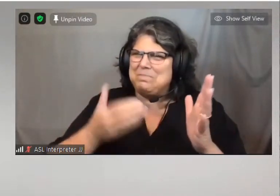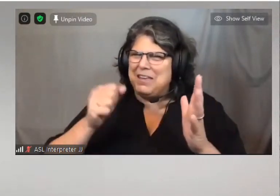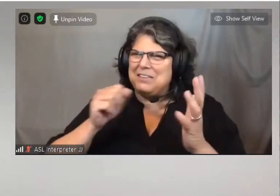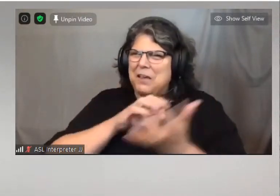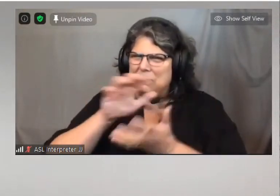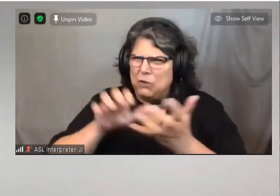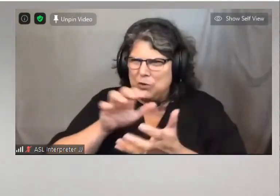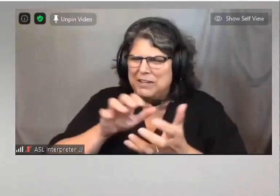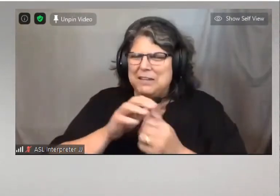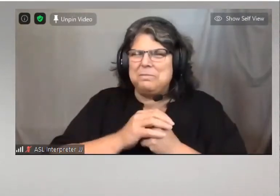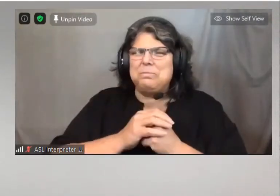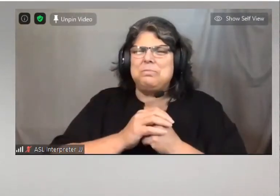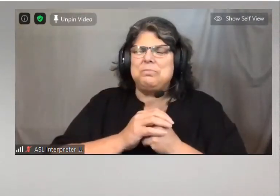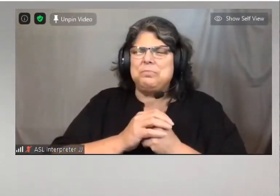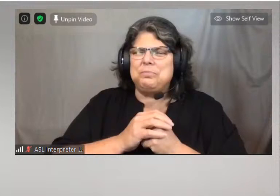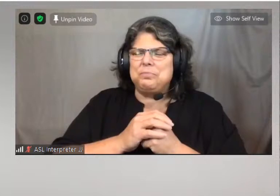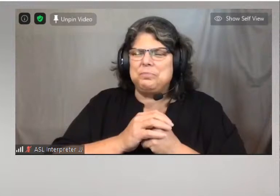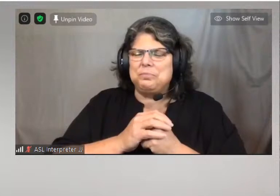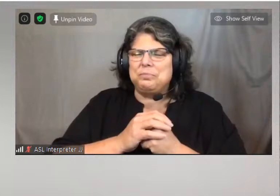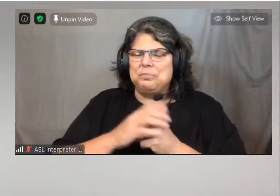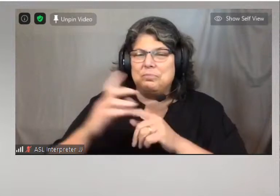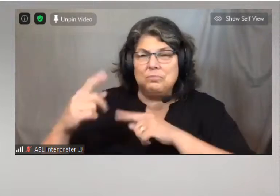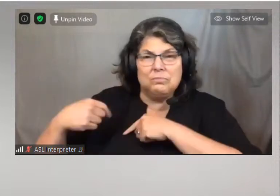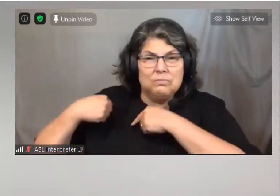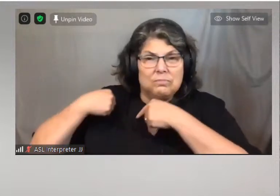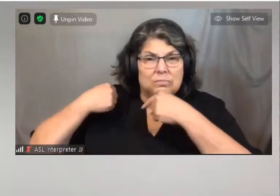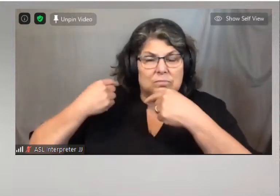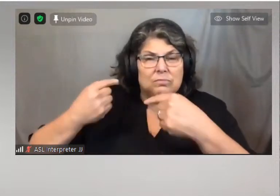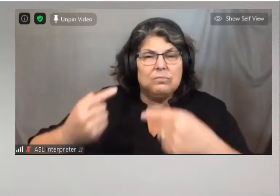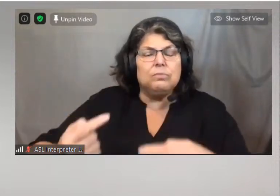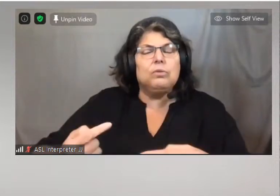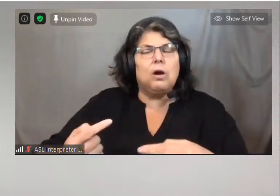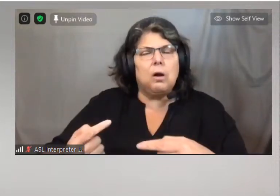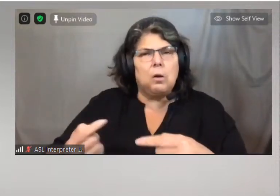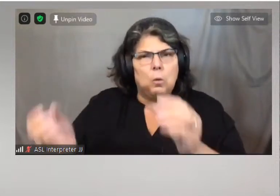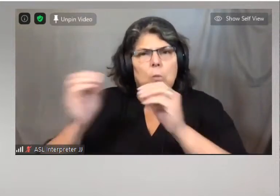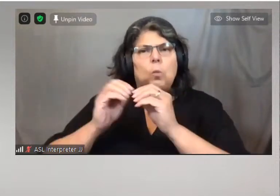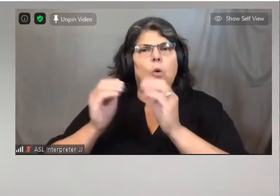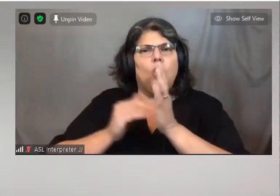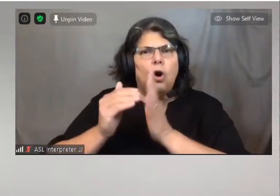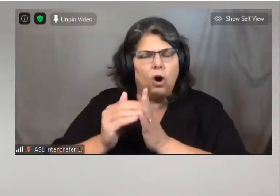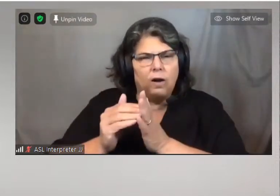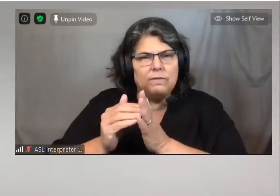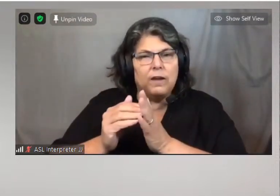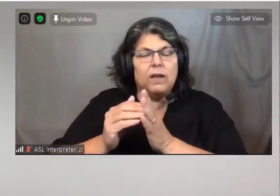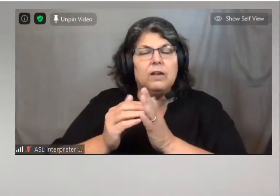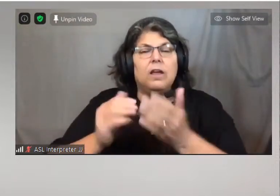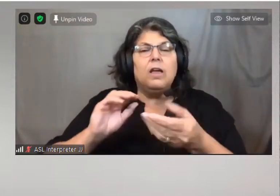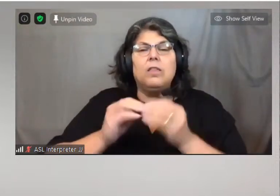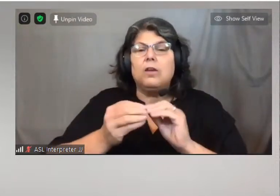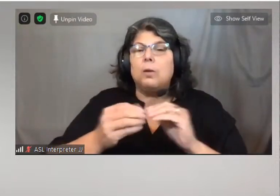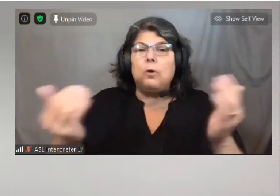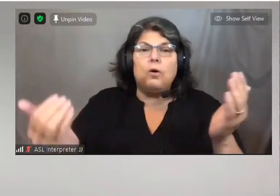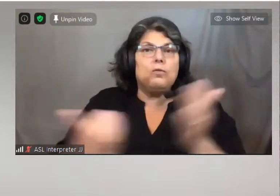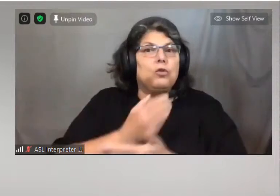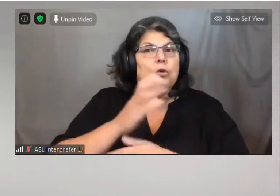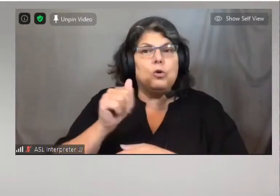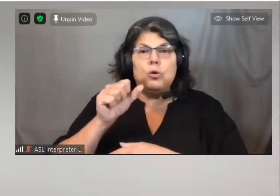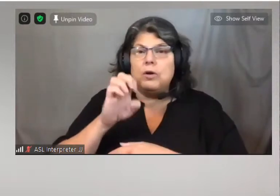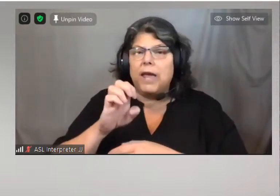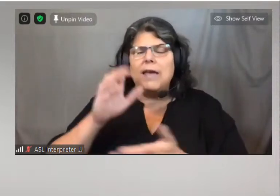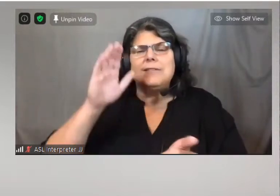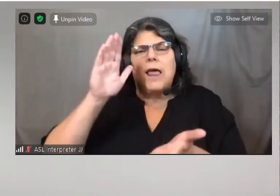We're seeing more days with smaller numbers of new cases. It's not dramatic and it's not